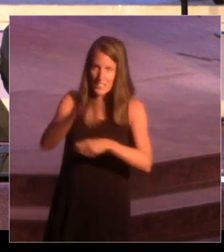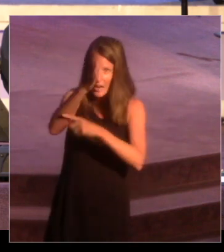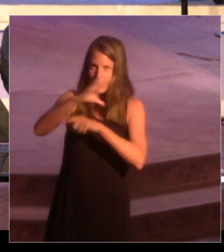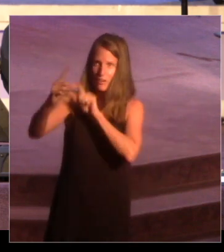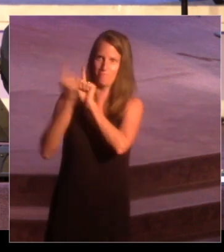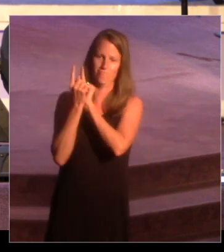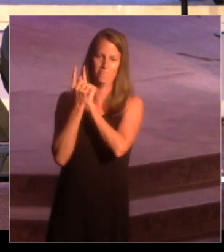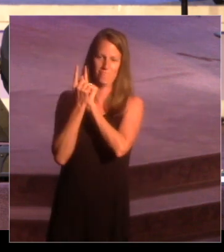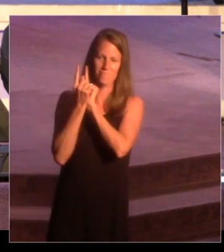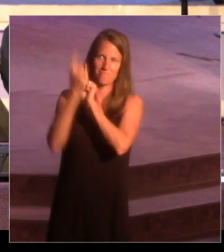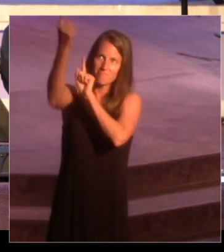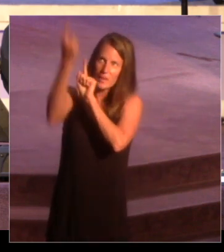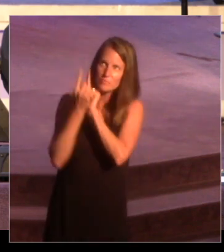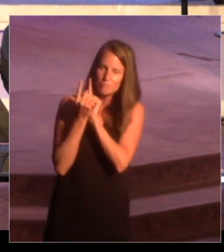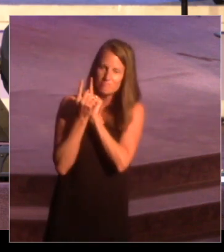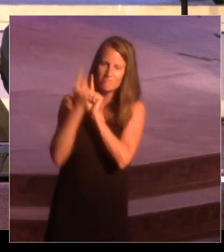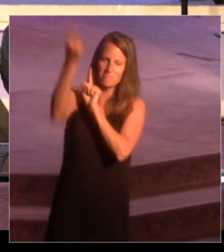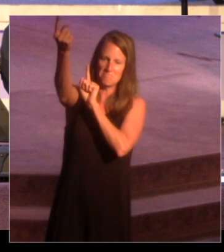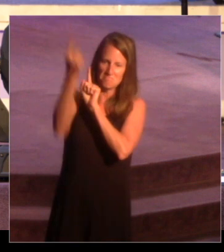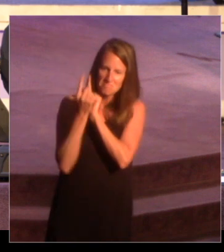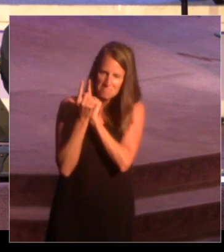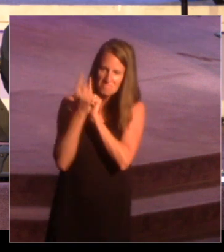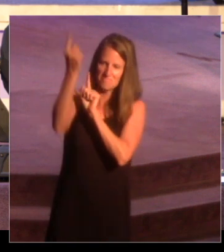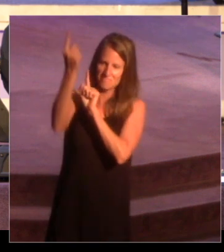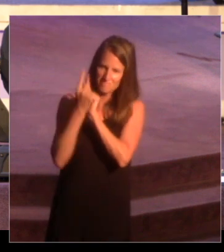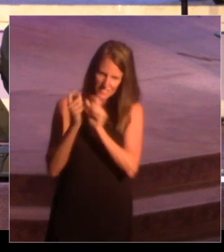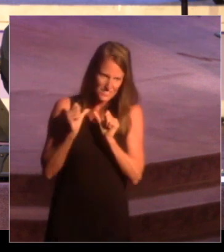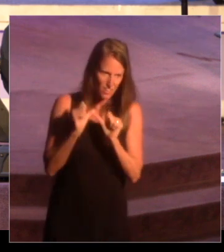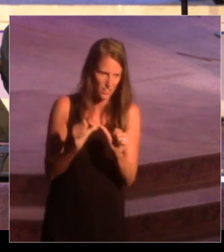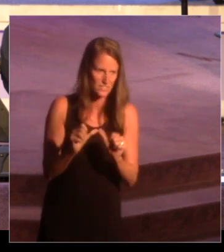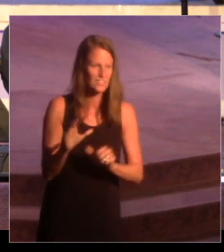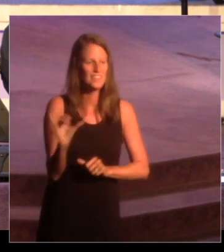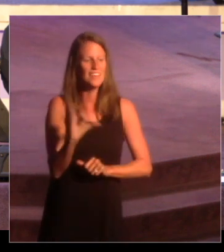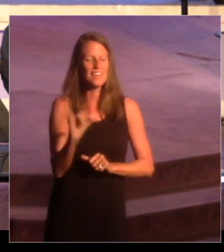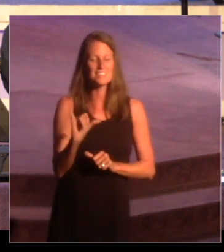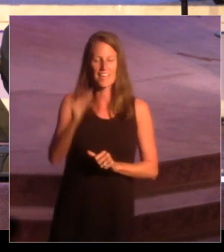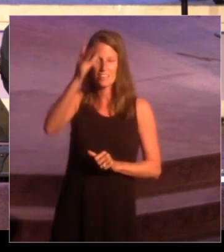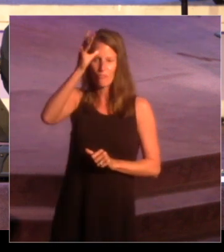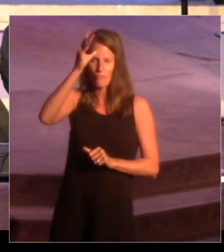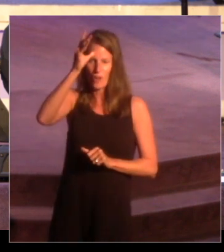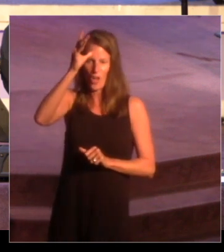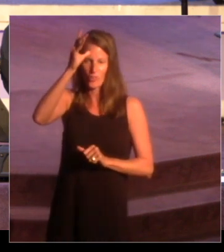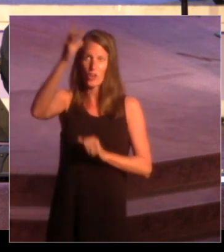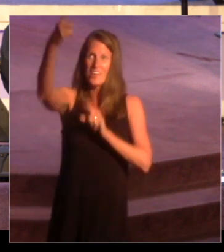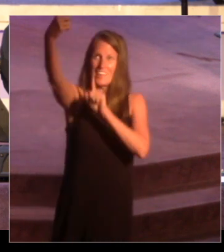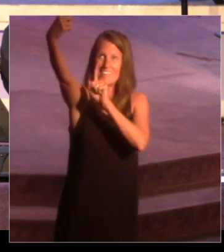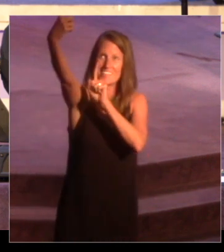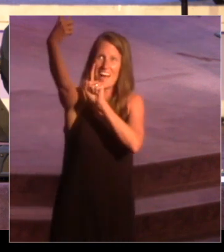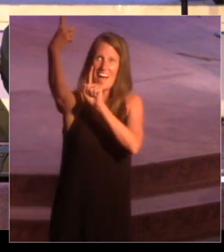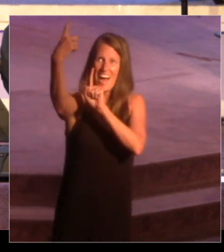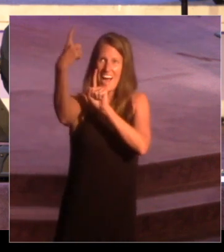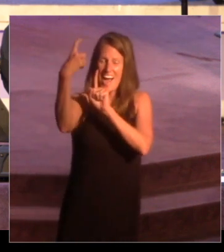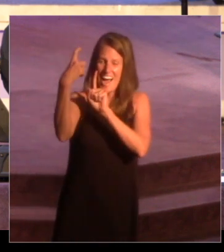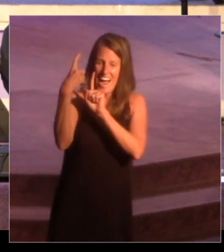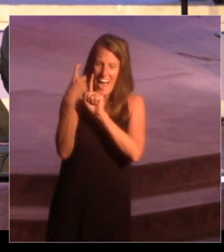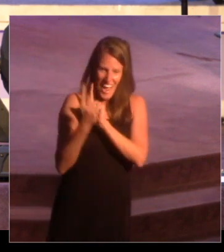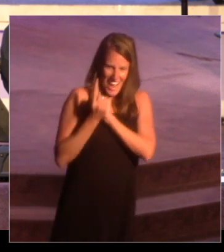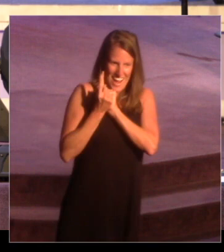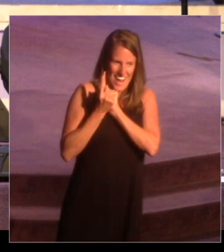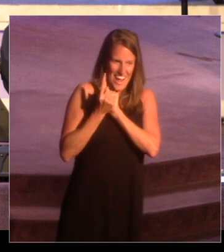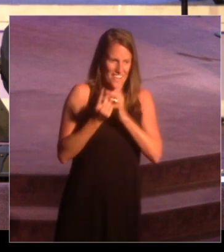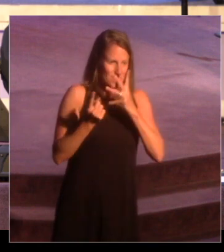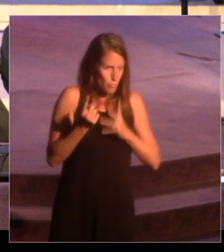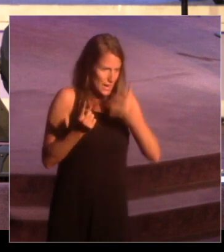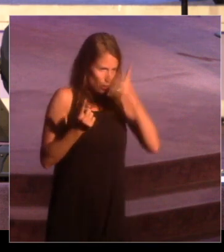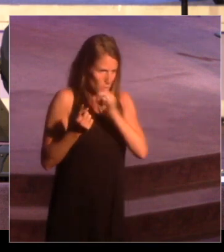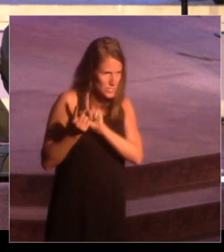there. Every single time he shows up. It's like the prodigal father running to his son. The son who's turned his back, who sought